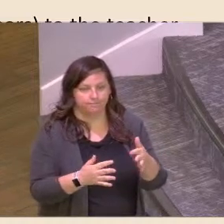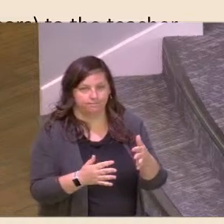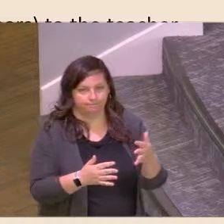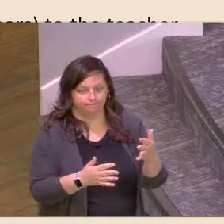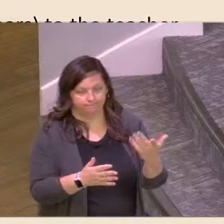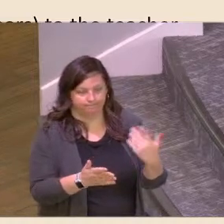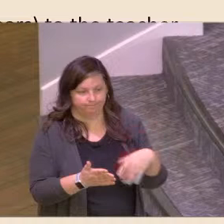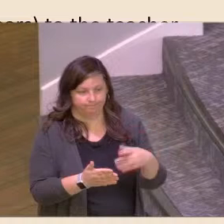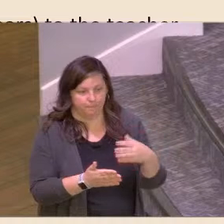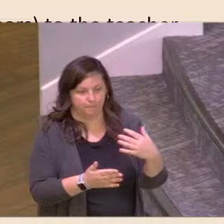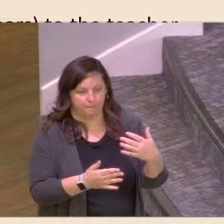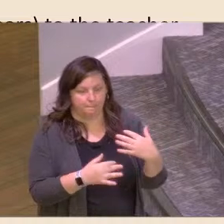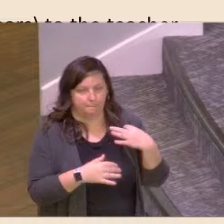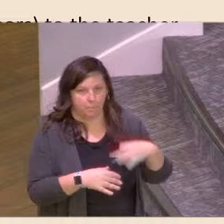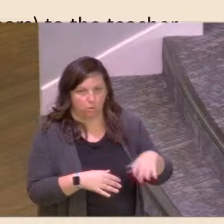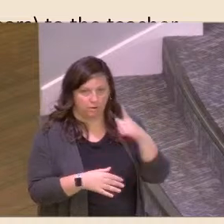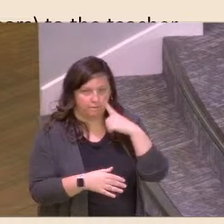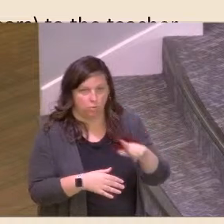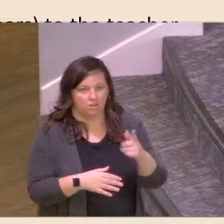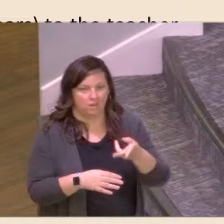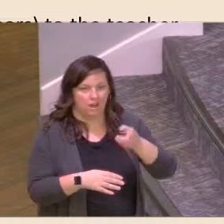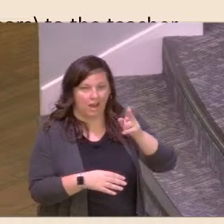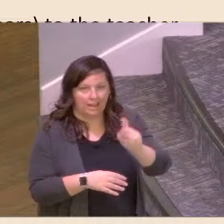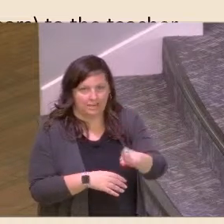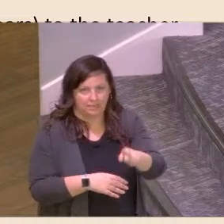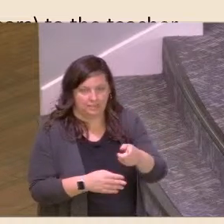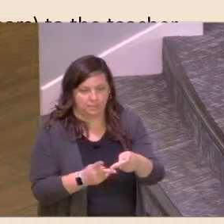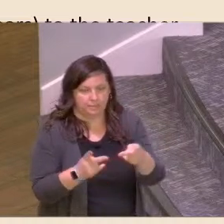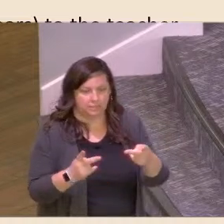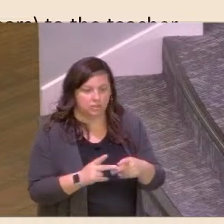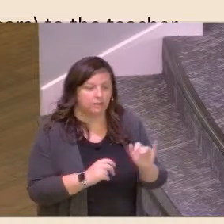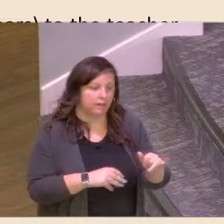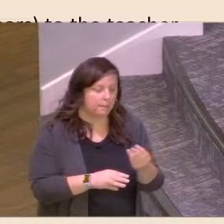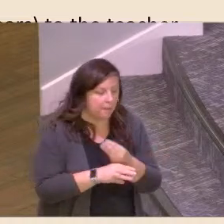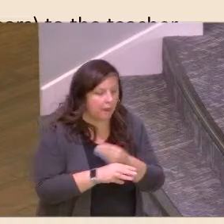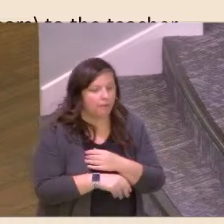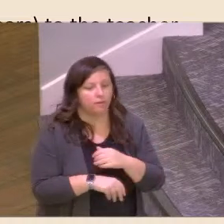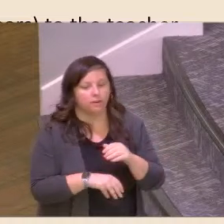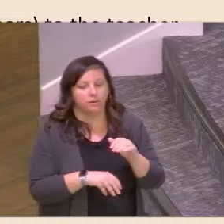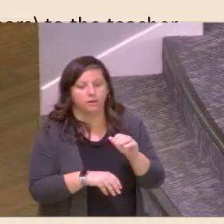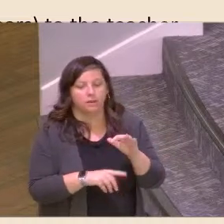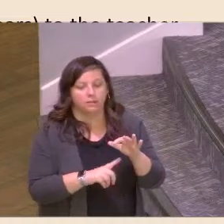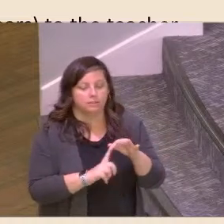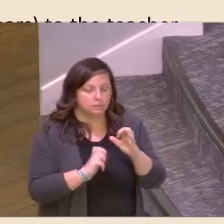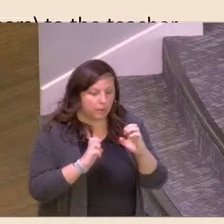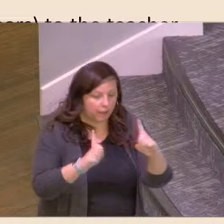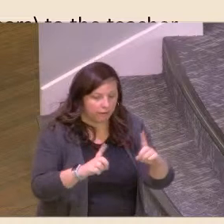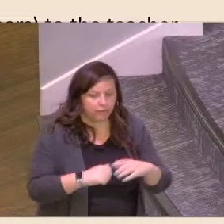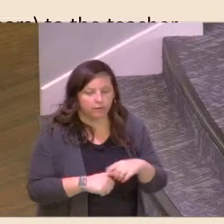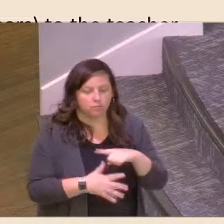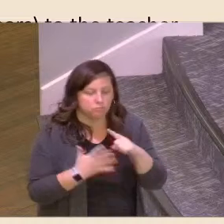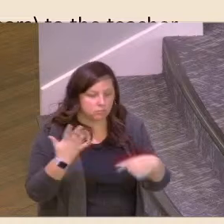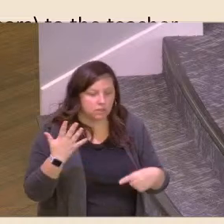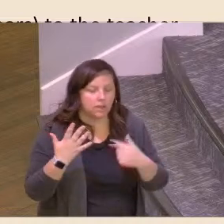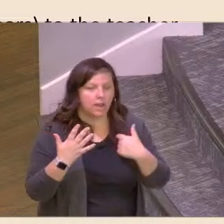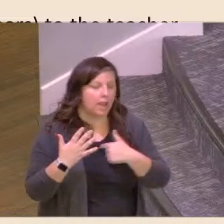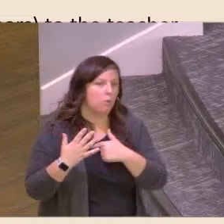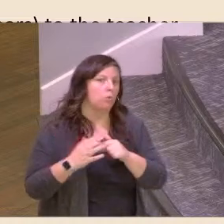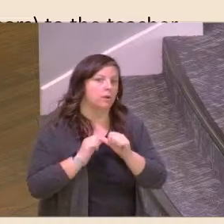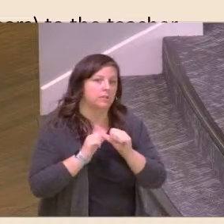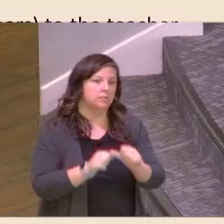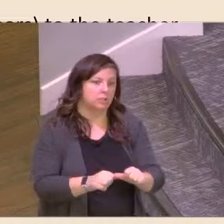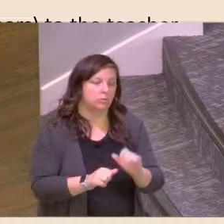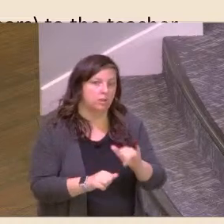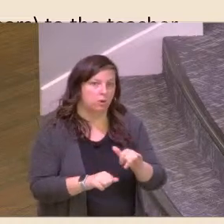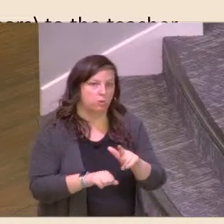foreign languages, special ed, just to name a few. We're also continuing those longevity supplements for